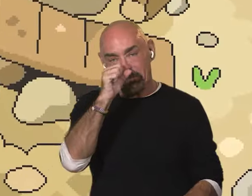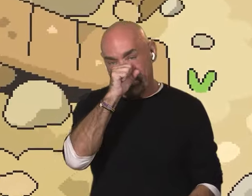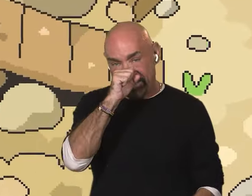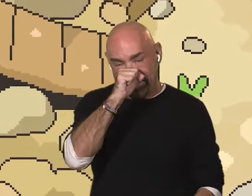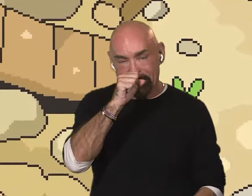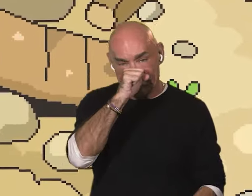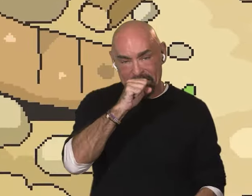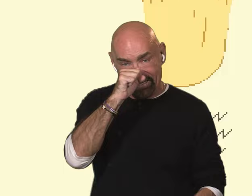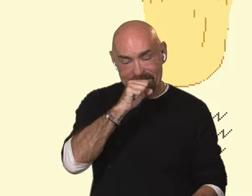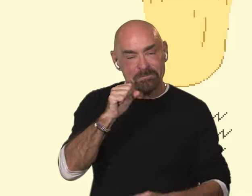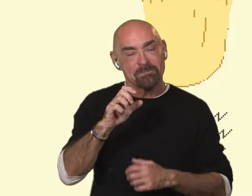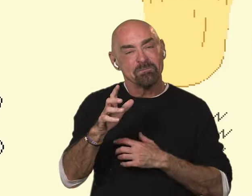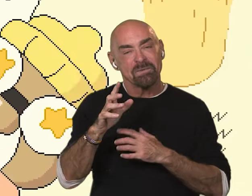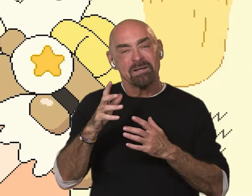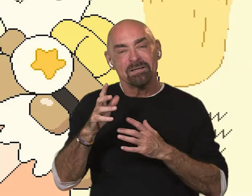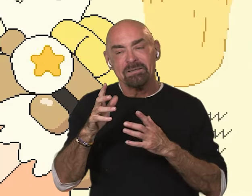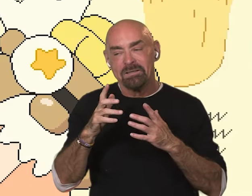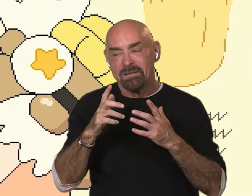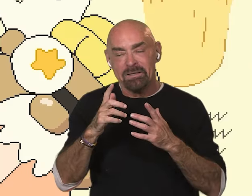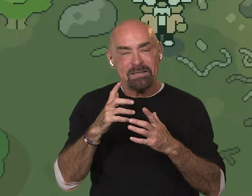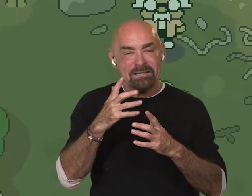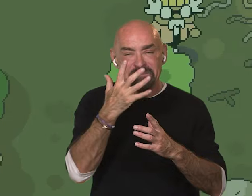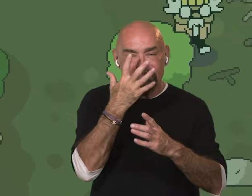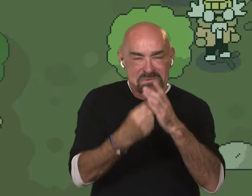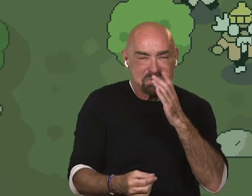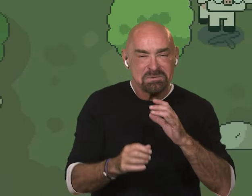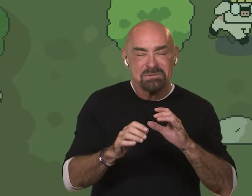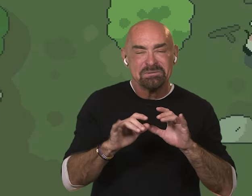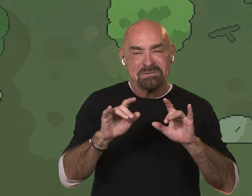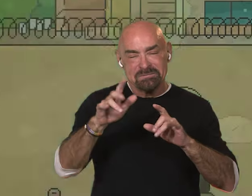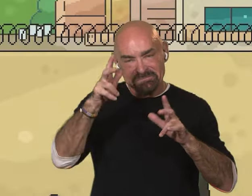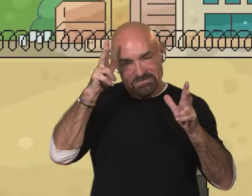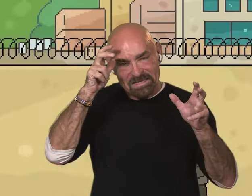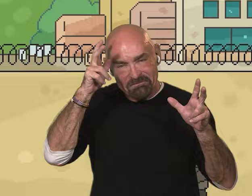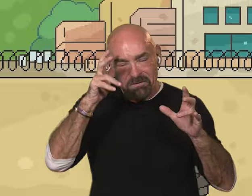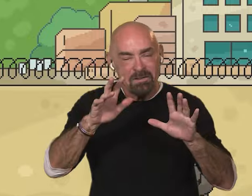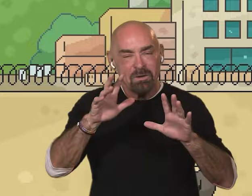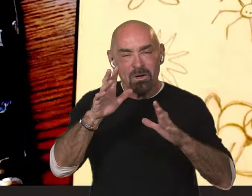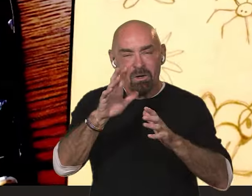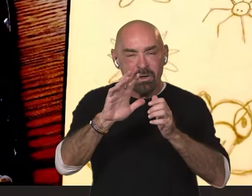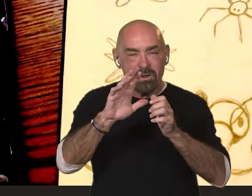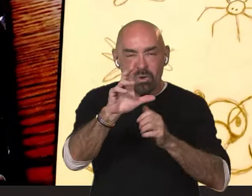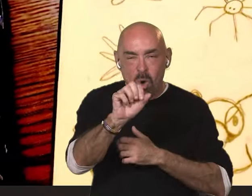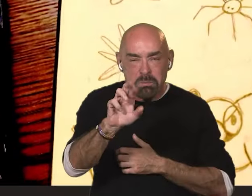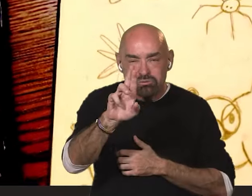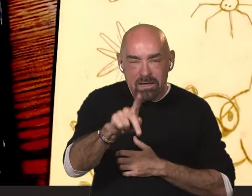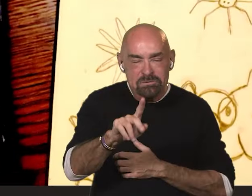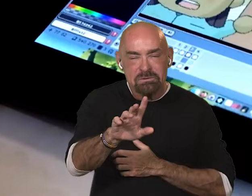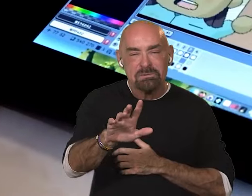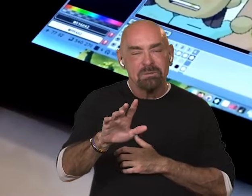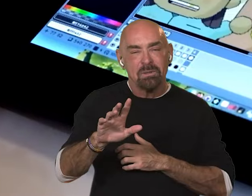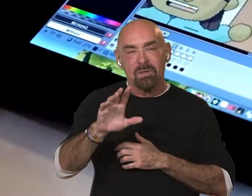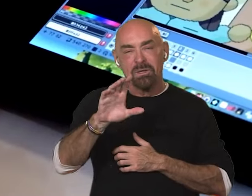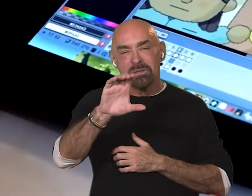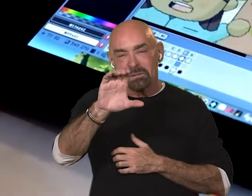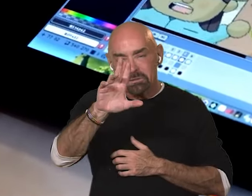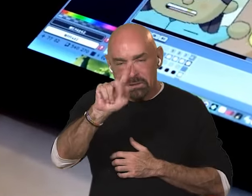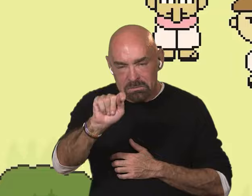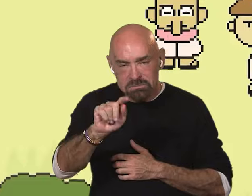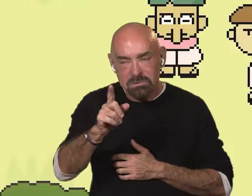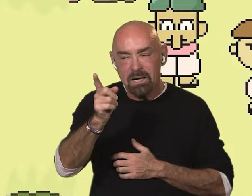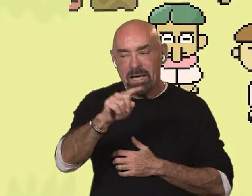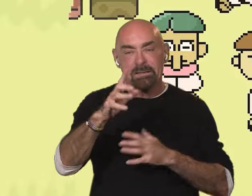truffle-hunting pig. These two unlikely heroes get drawn into a dangerous conspiracy involving evil corporations, unusually violent animals, hungry